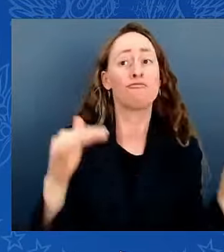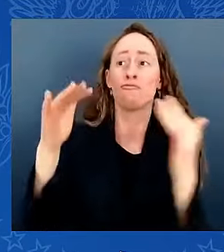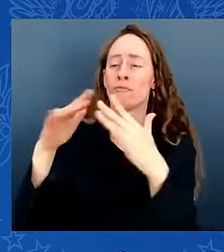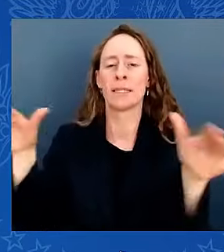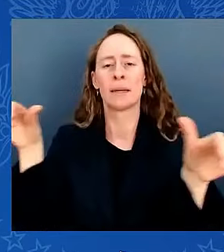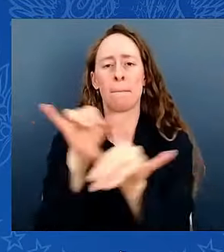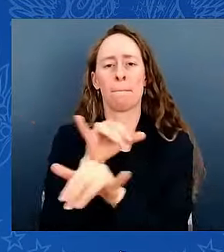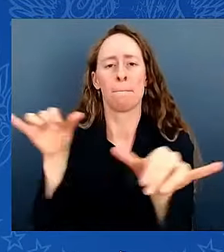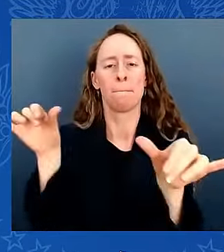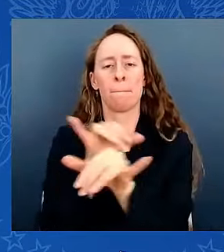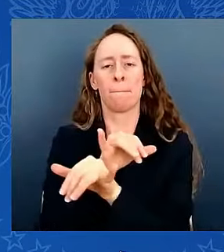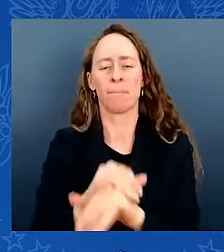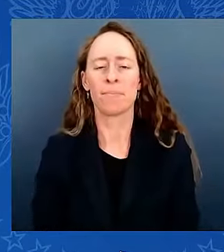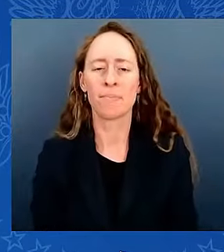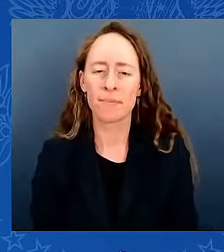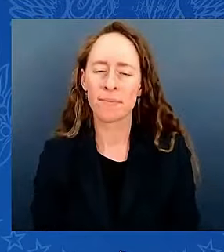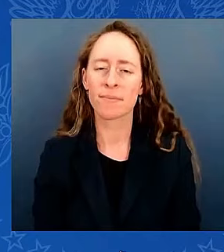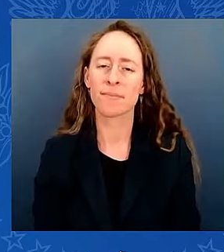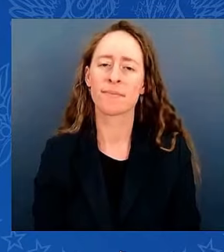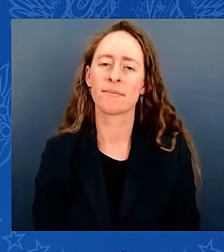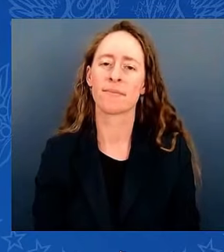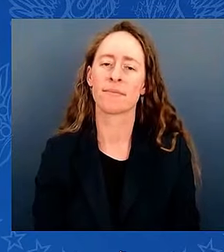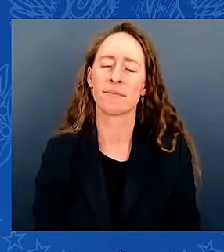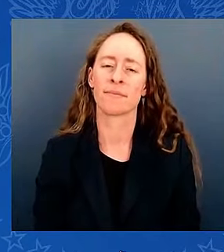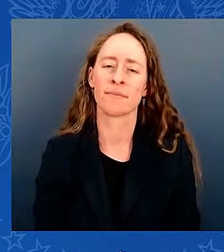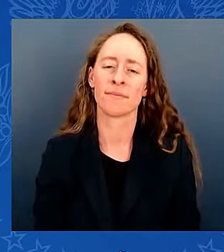I want to take a moment to say something like